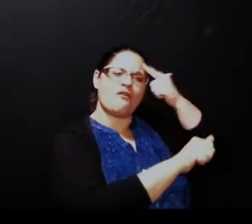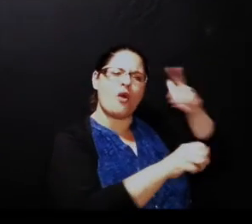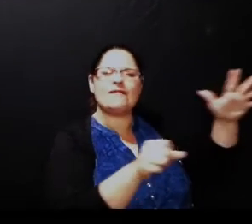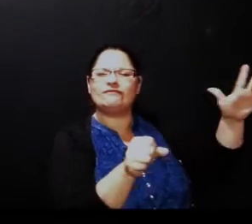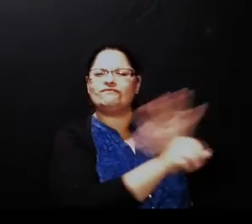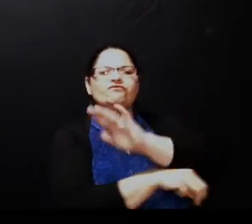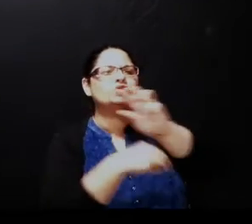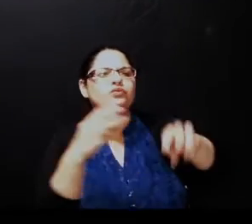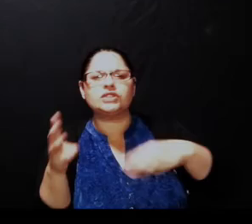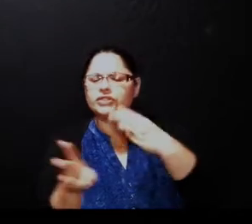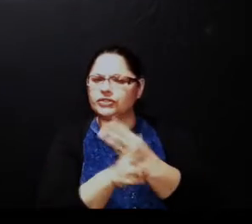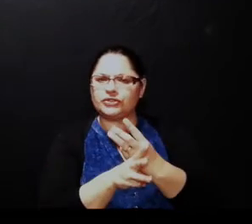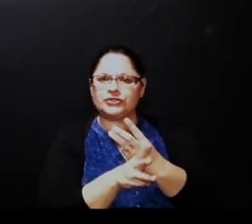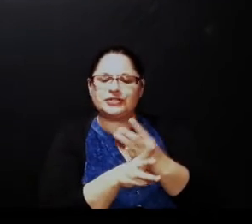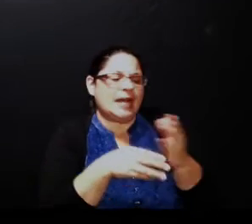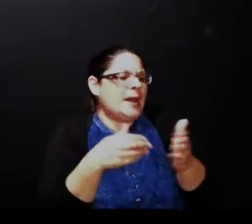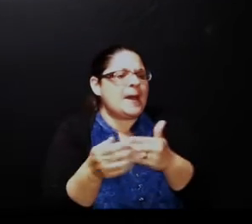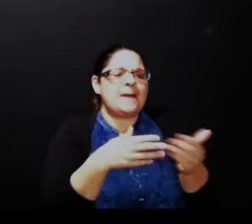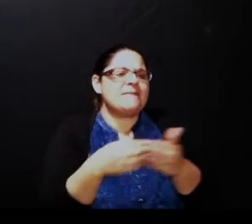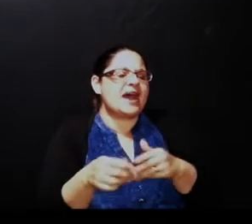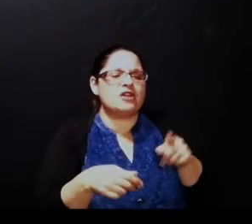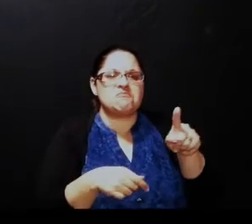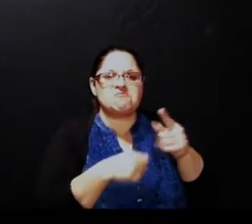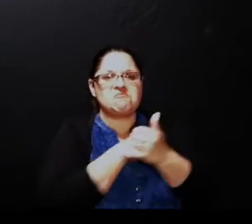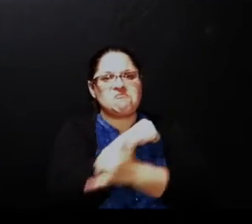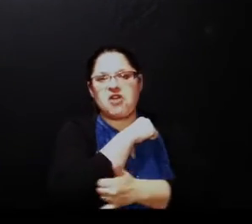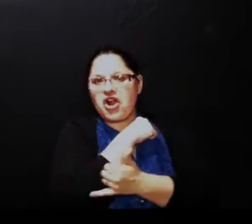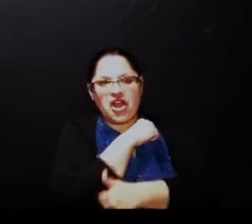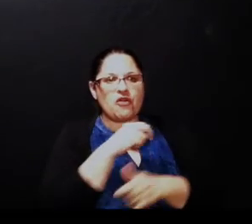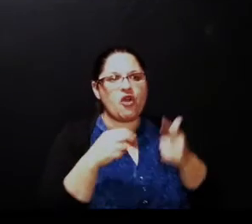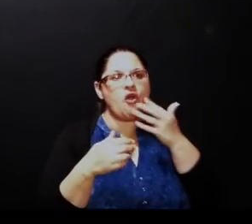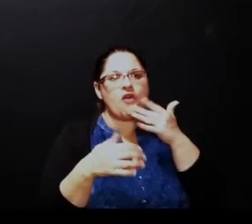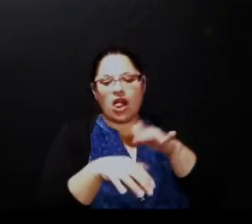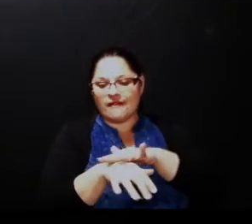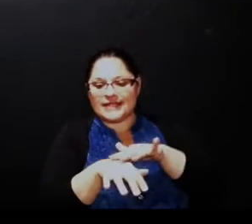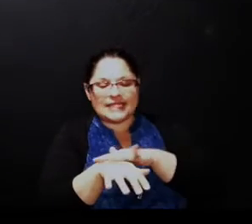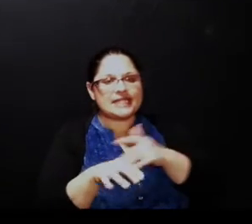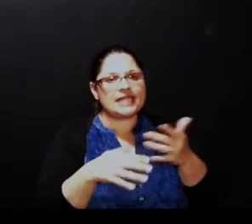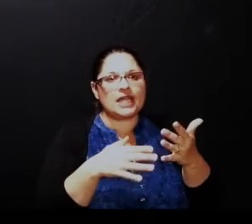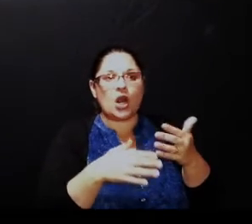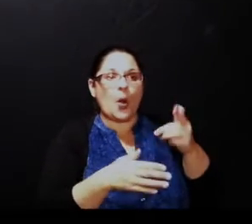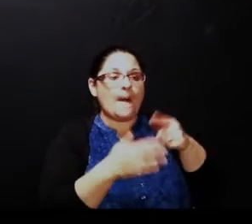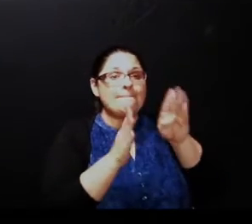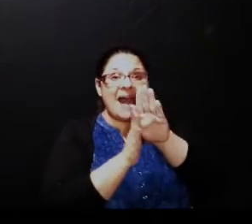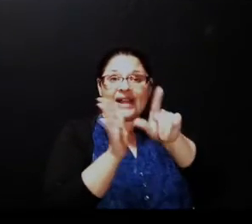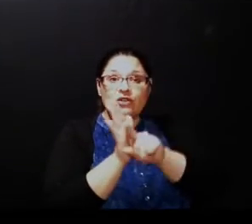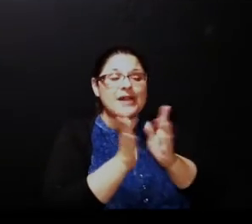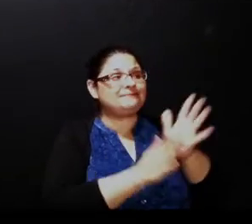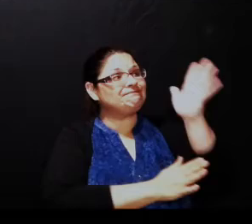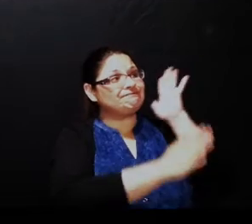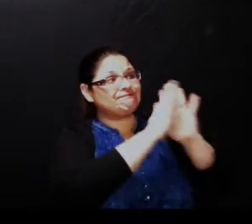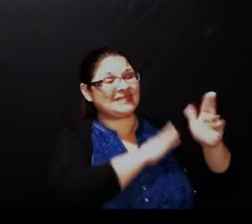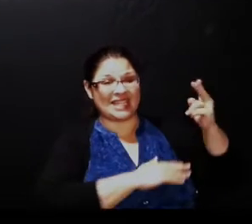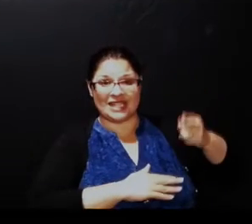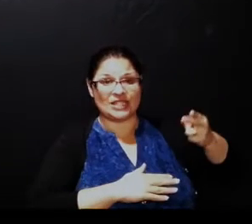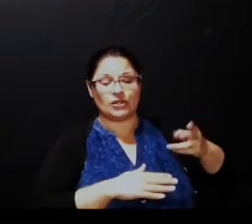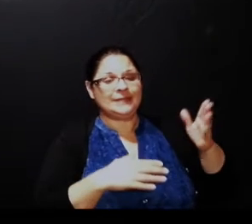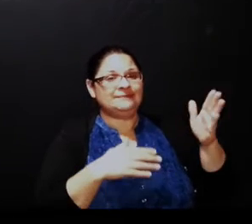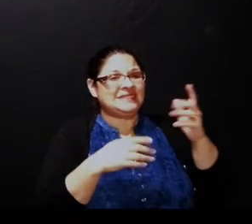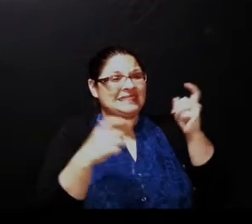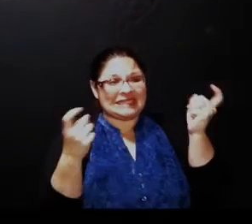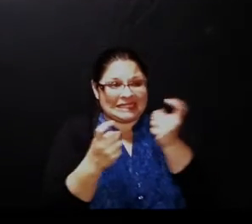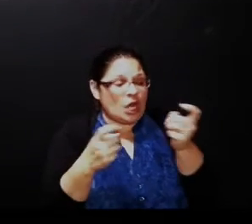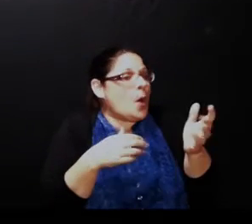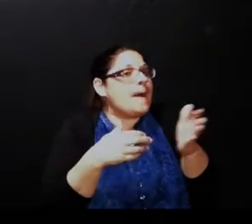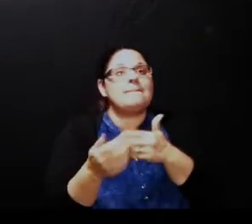world. Doesn't matter what color you are, where you're from, what you've done. Jesus Christ gave Himself that you and I might